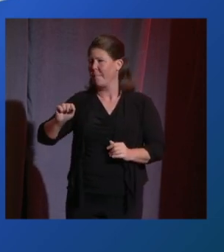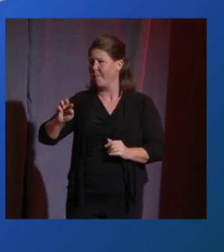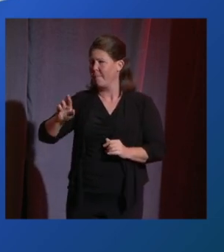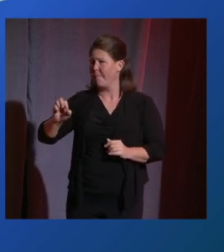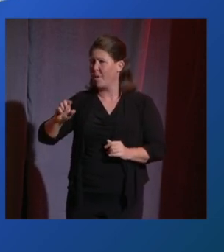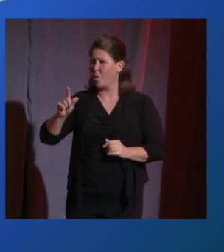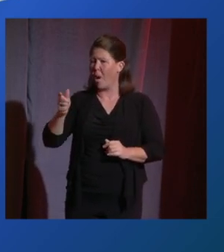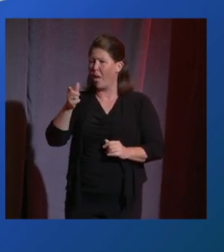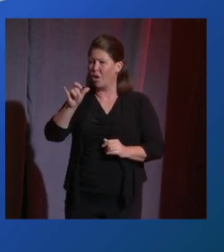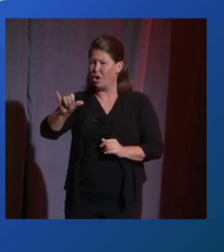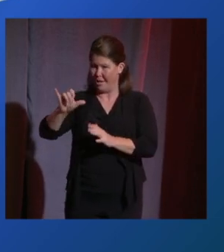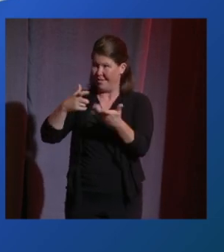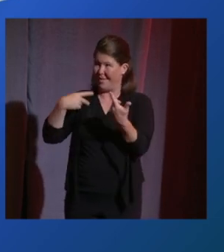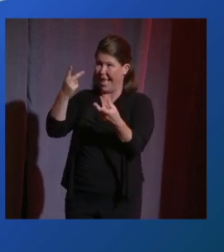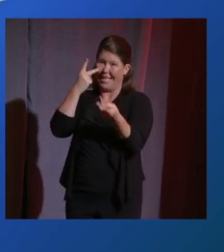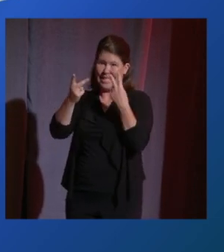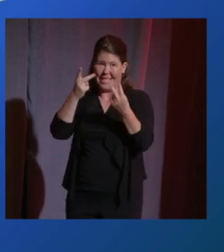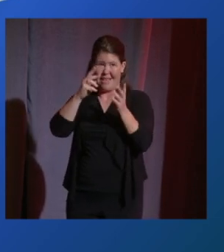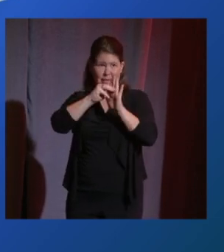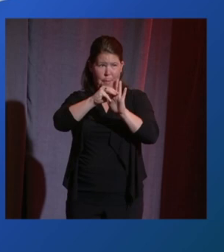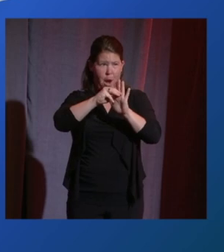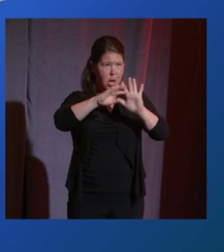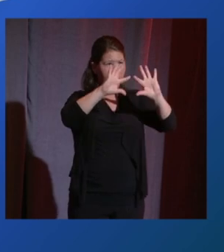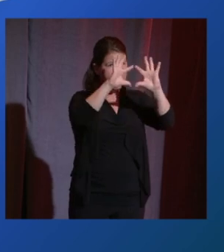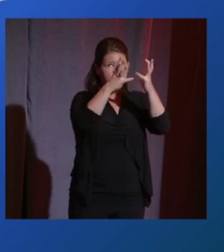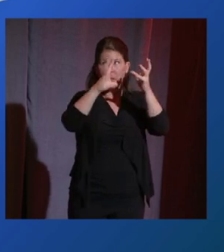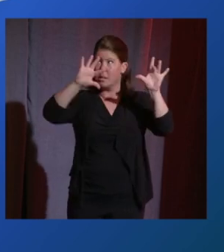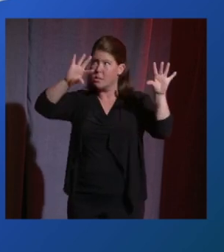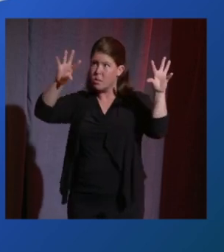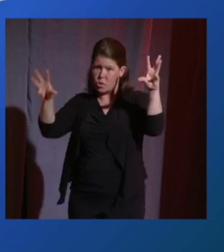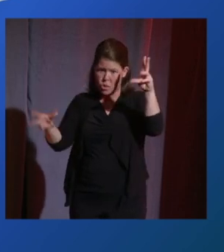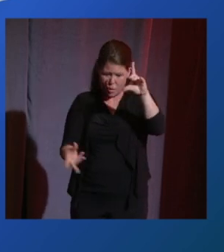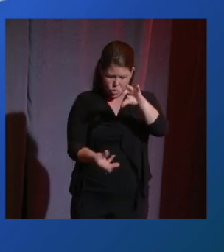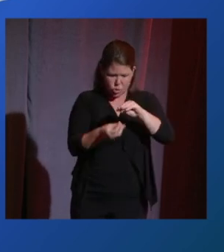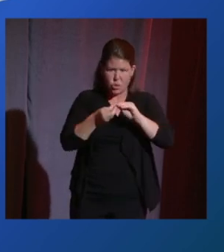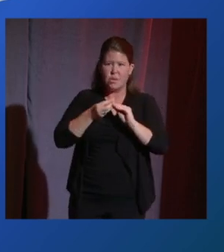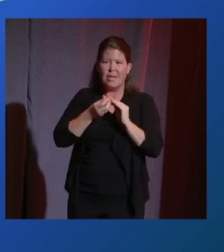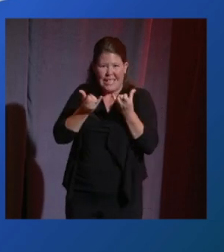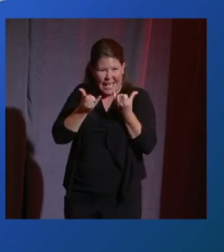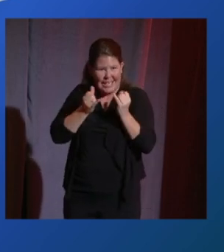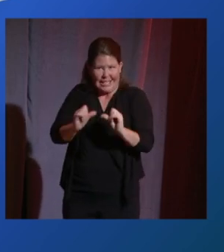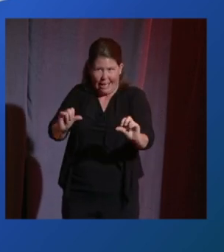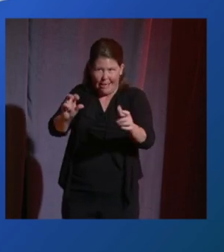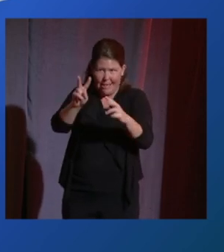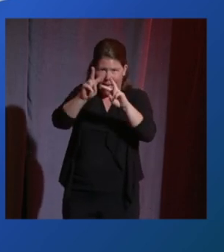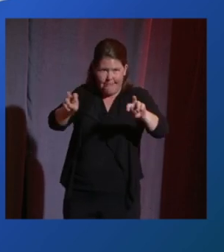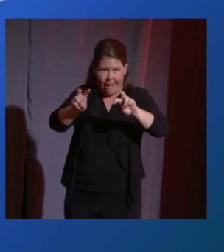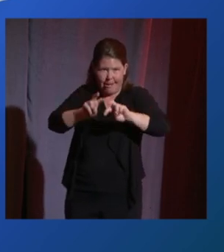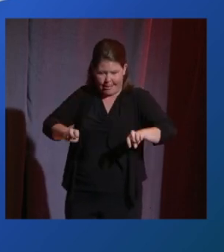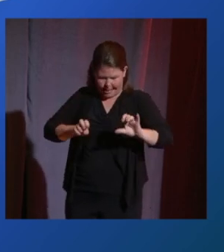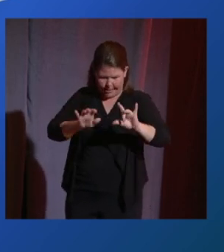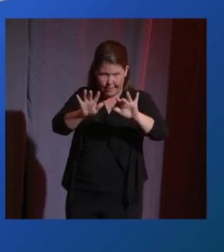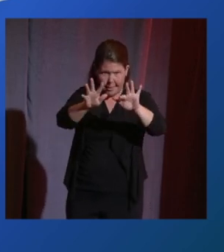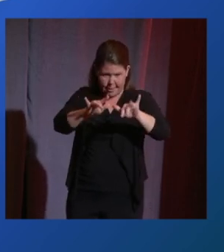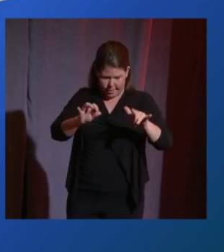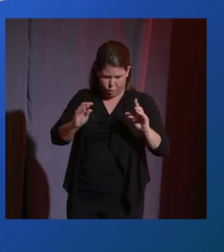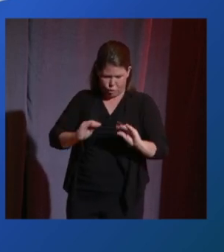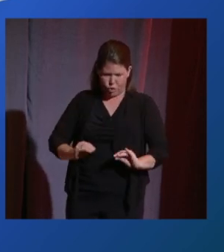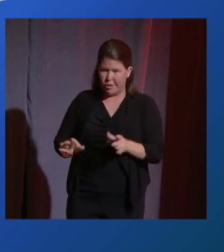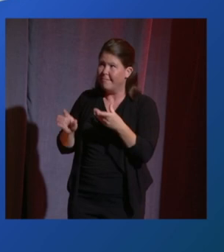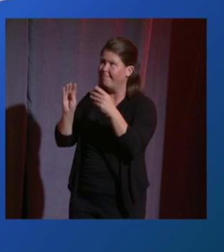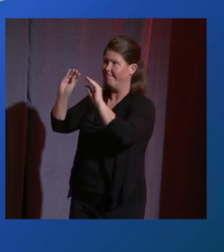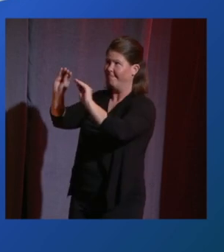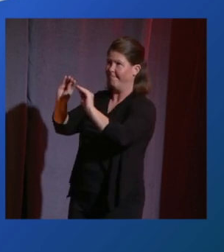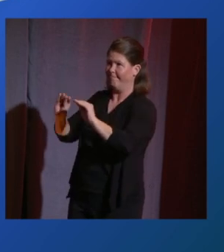that data um and use their analysis their their analysis to create your forecasts so I think that's kind of